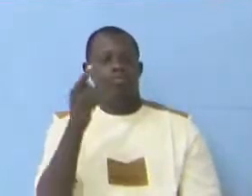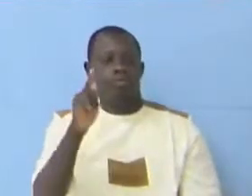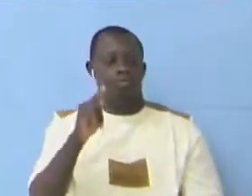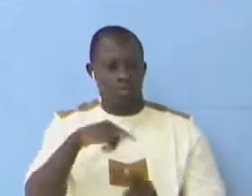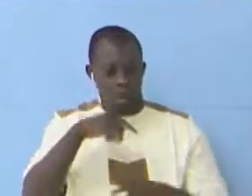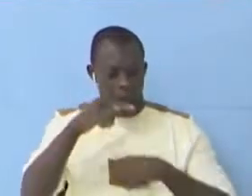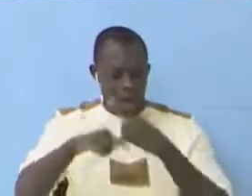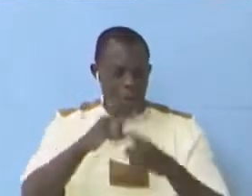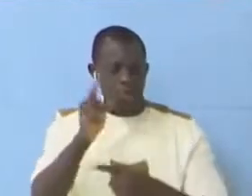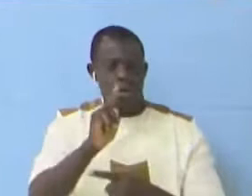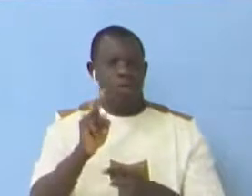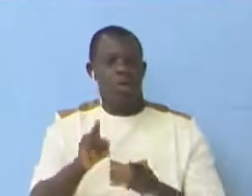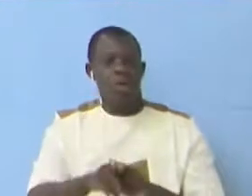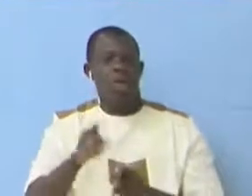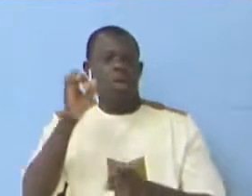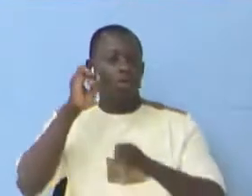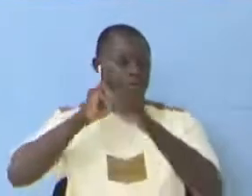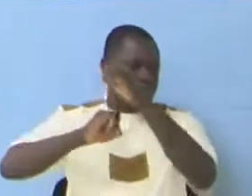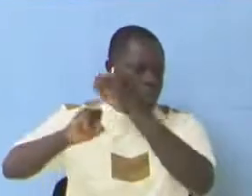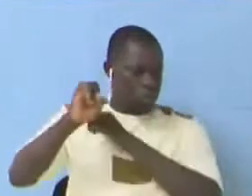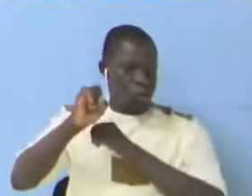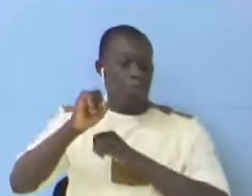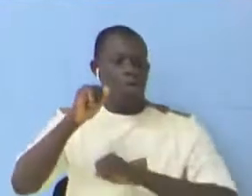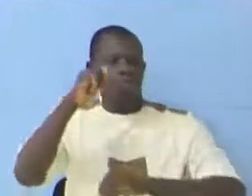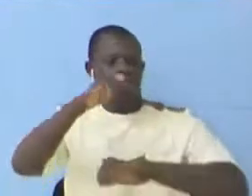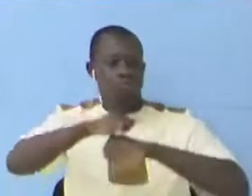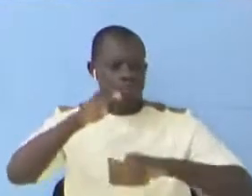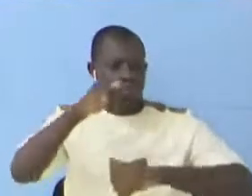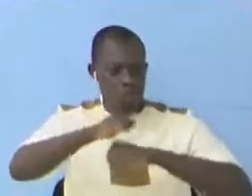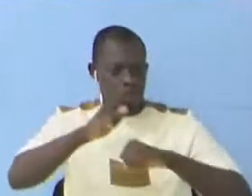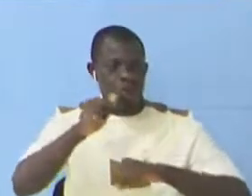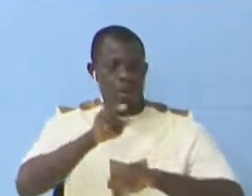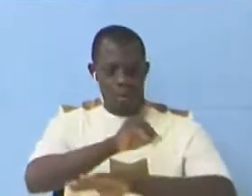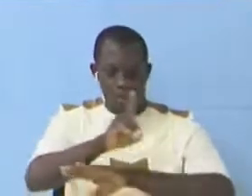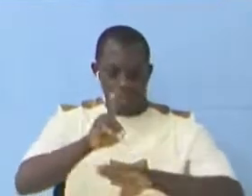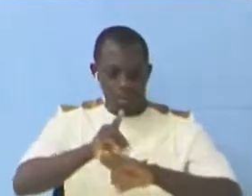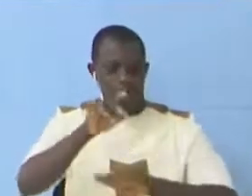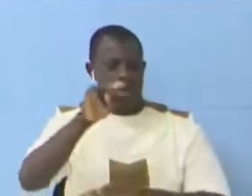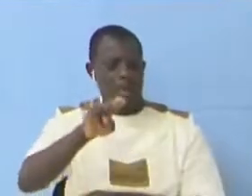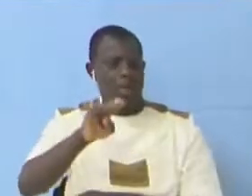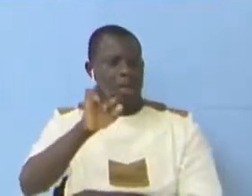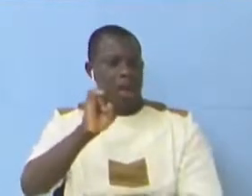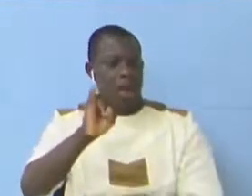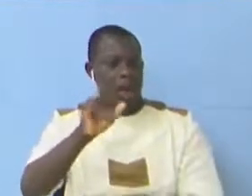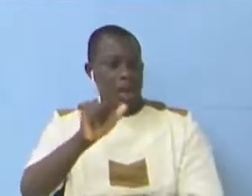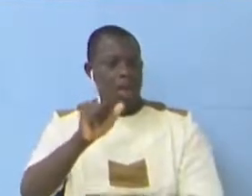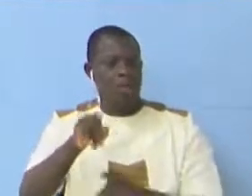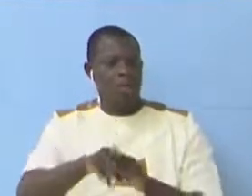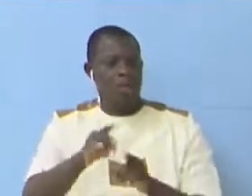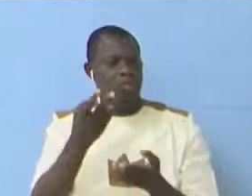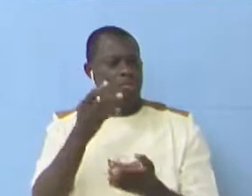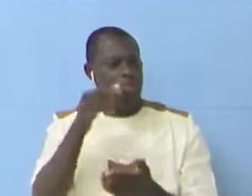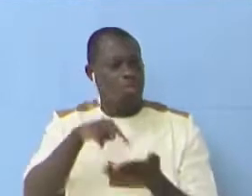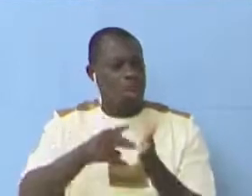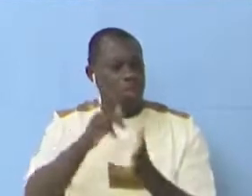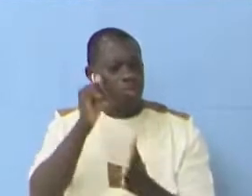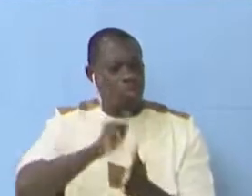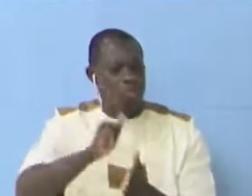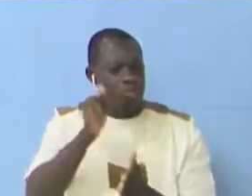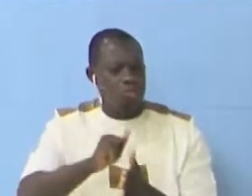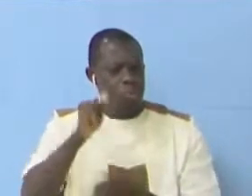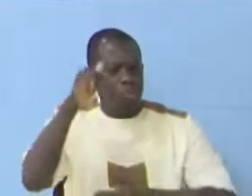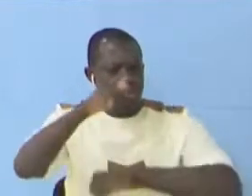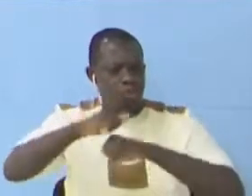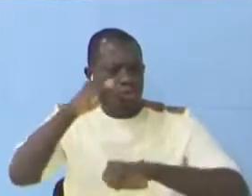culture of torture in the NIA, torture as a tool to break people down. benn bi